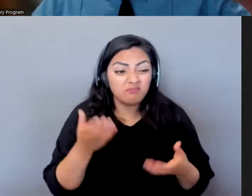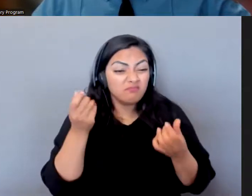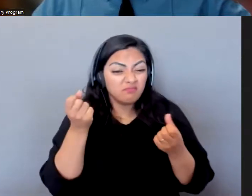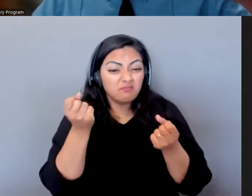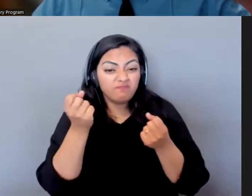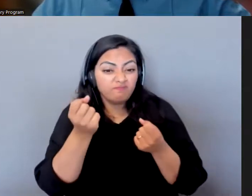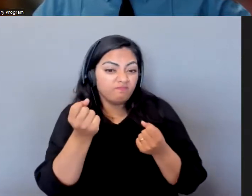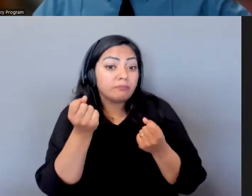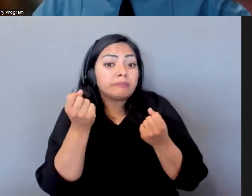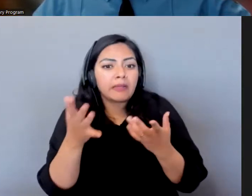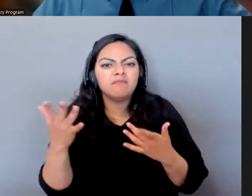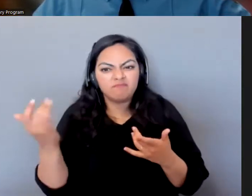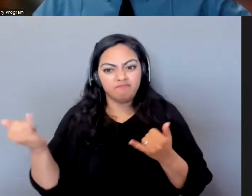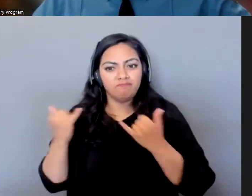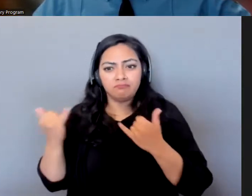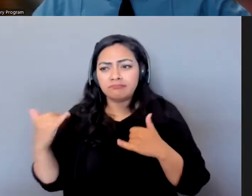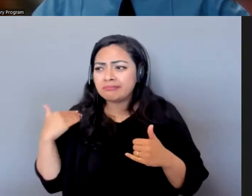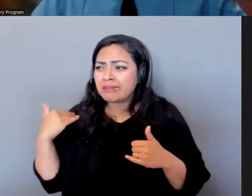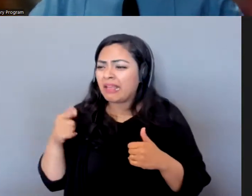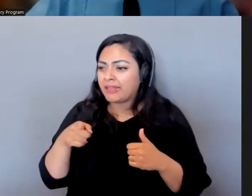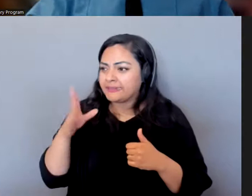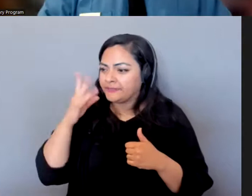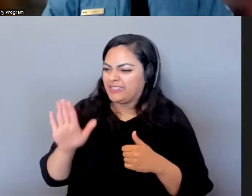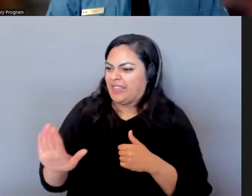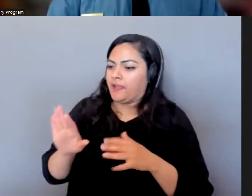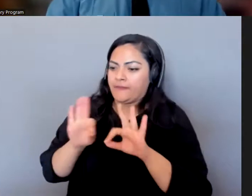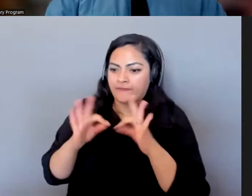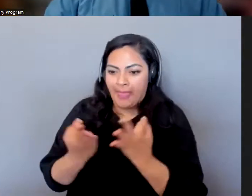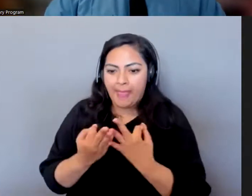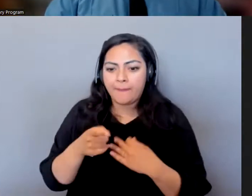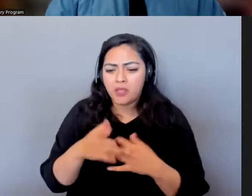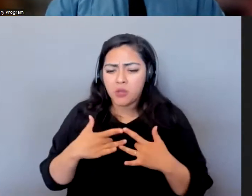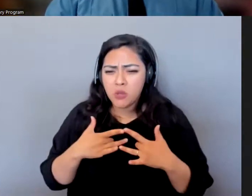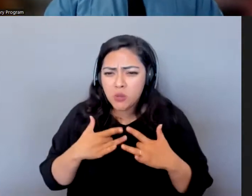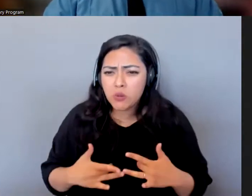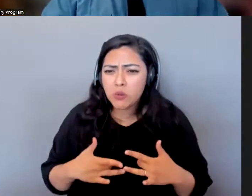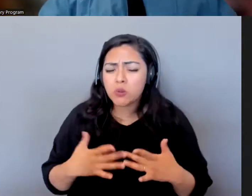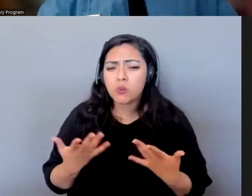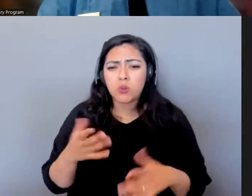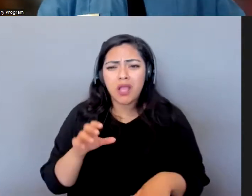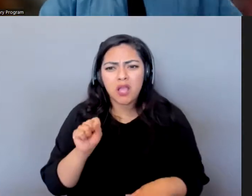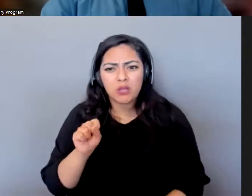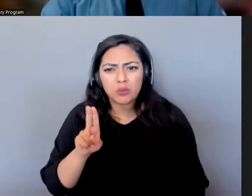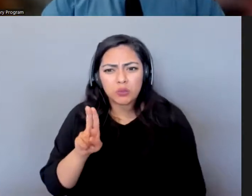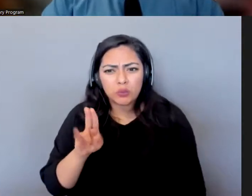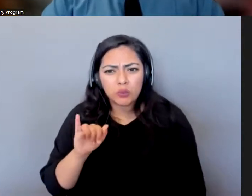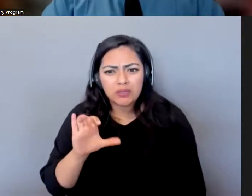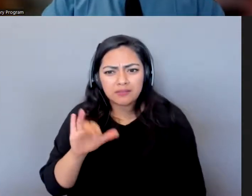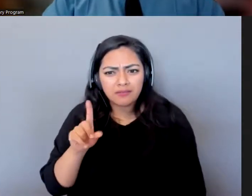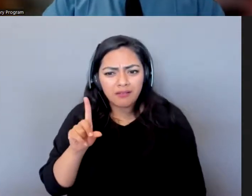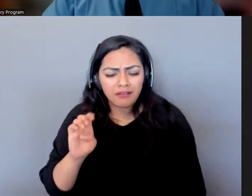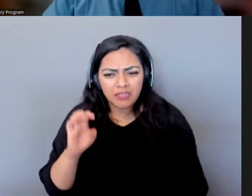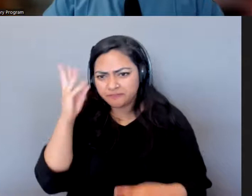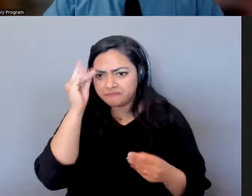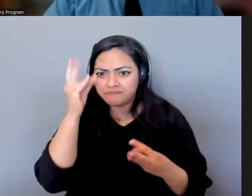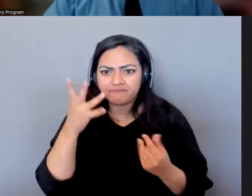talking about family members and they're, almost suicidal or depression after they become a victim of that. So do